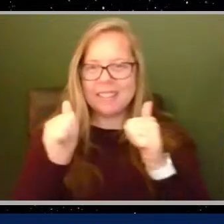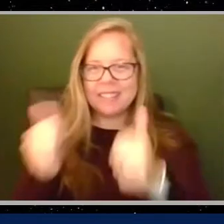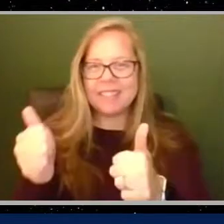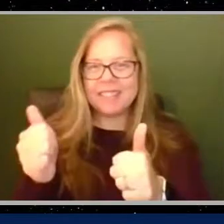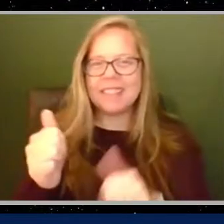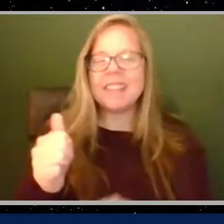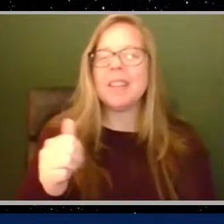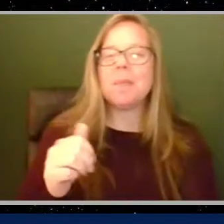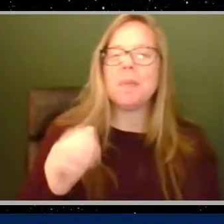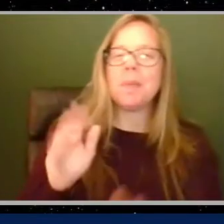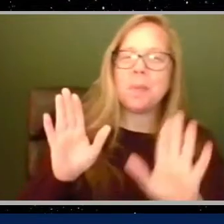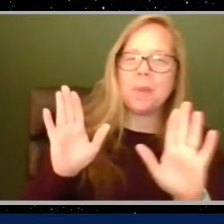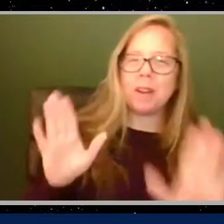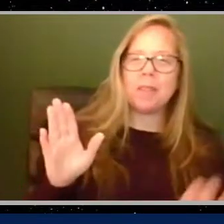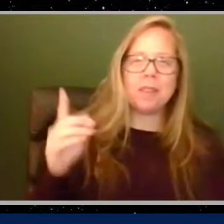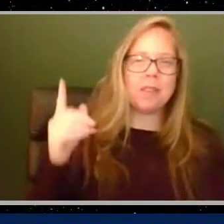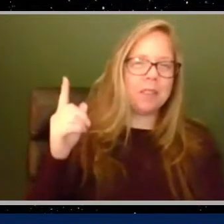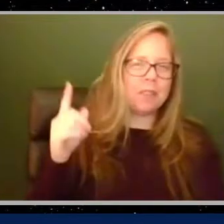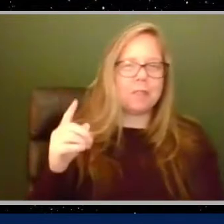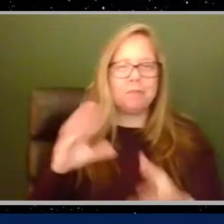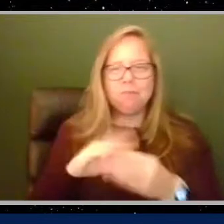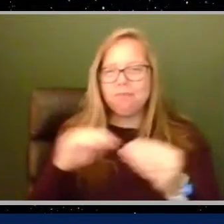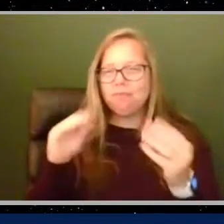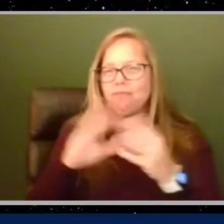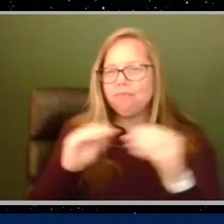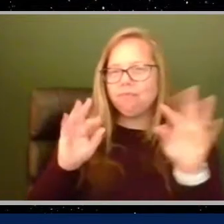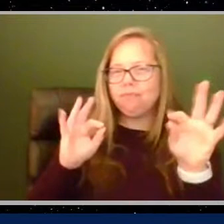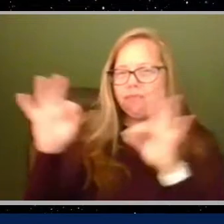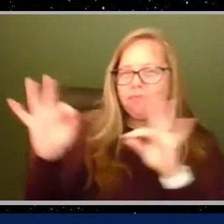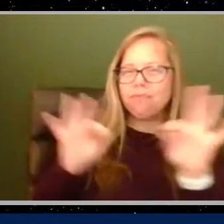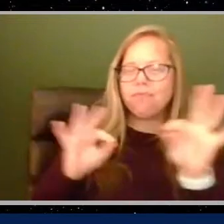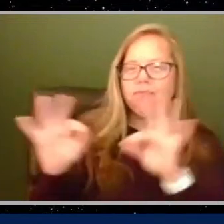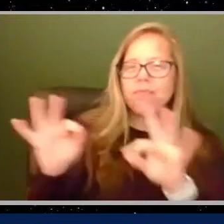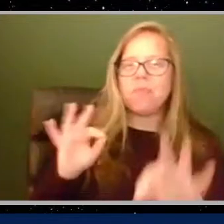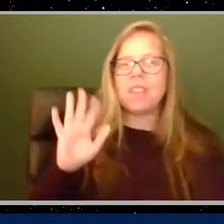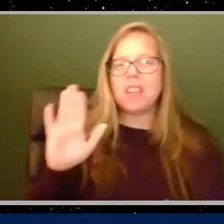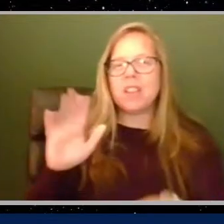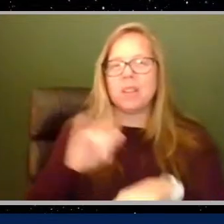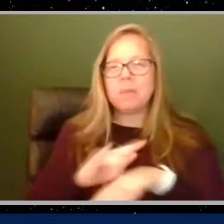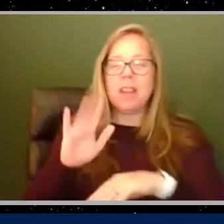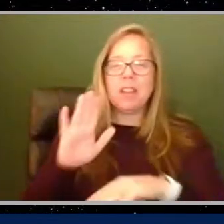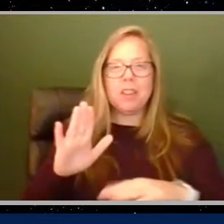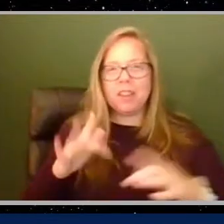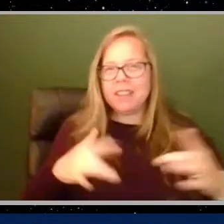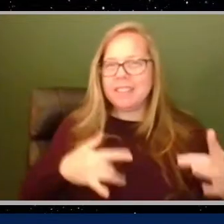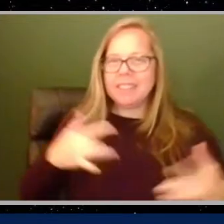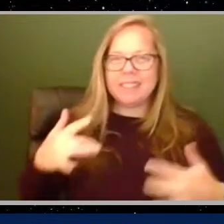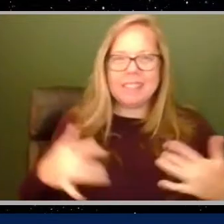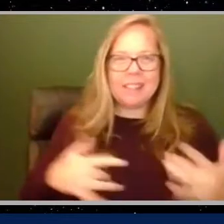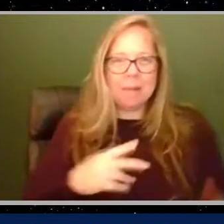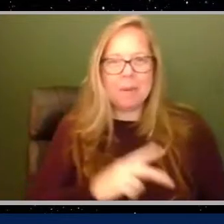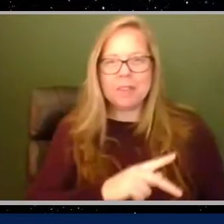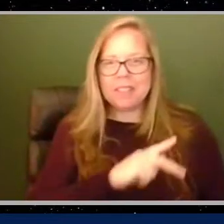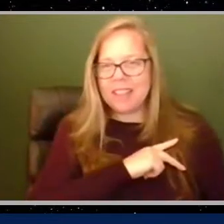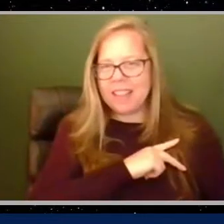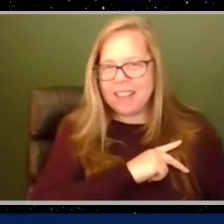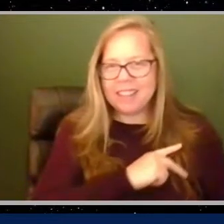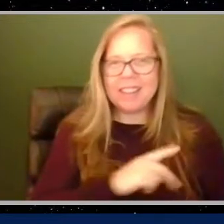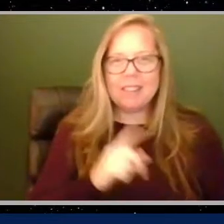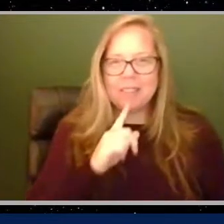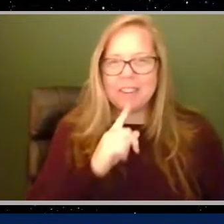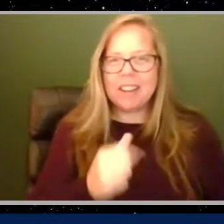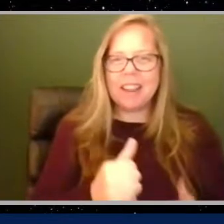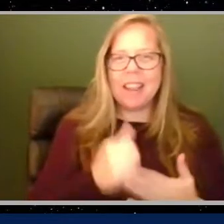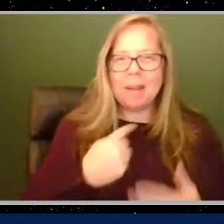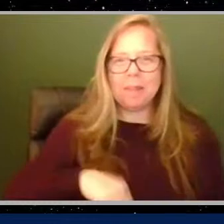absolutely fantastic to hear how you sort of experience that. Your bubbly personality has made this whole show just an absolute blast